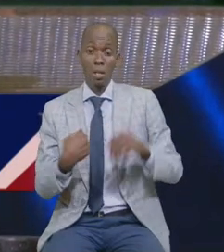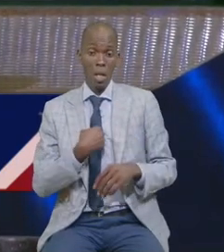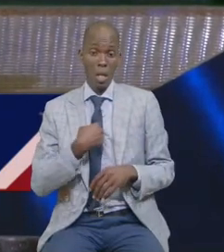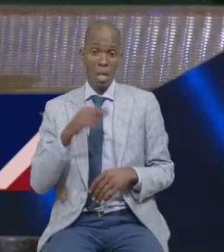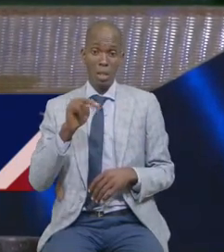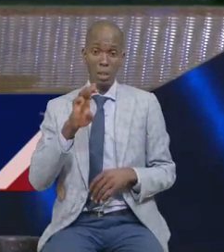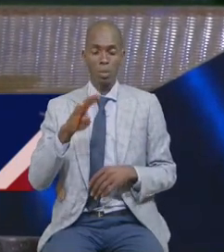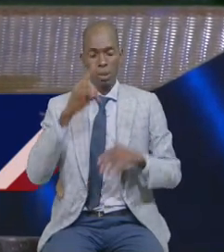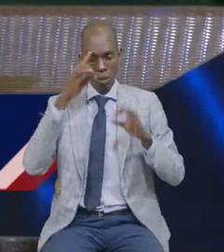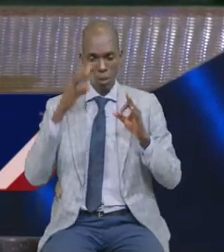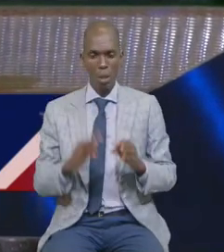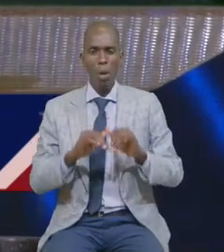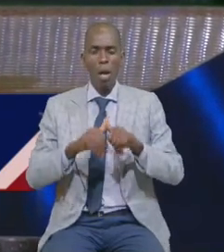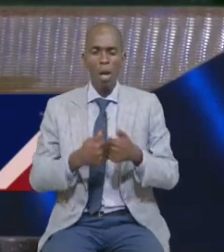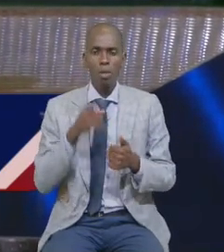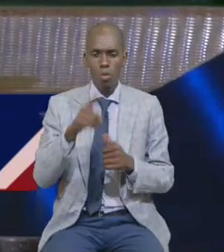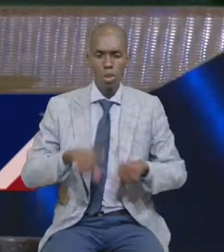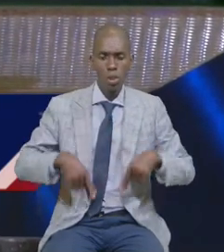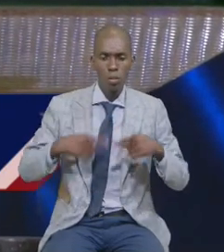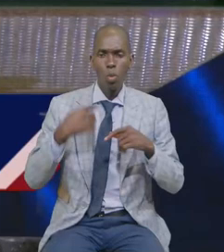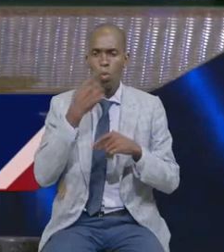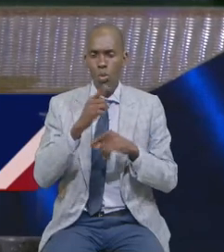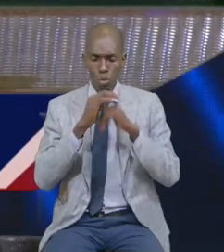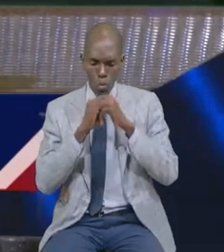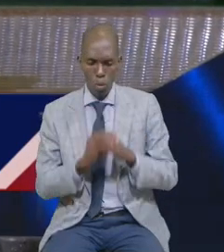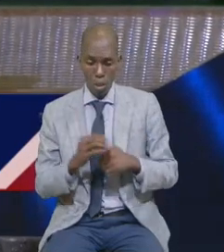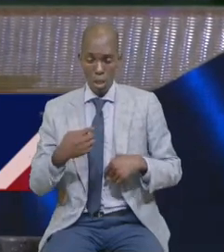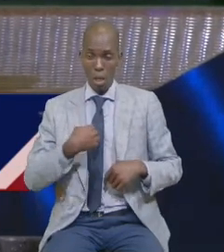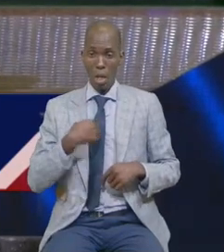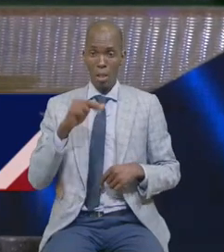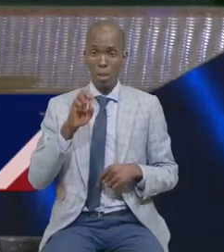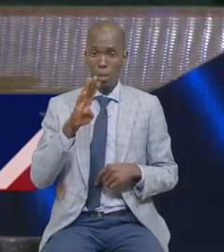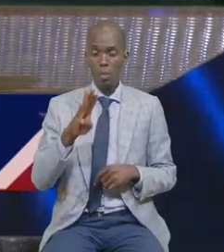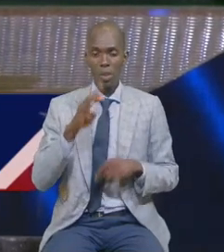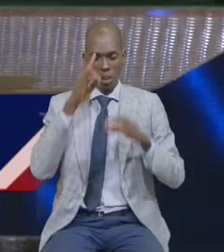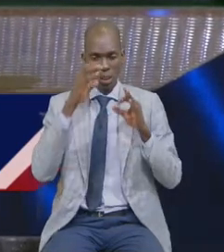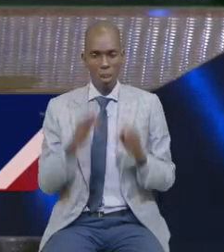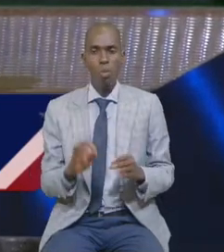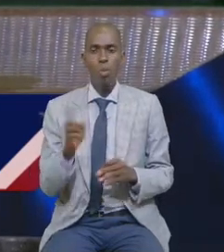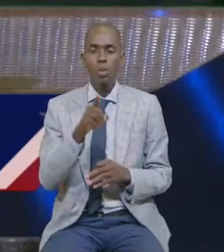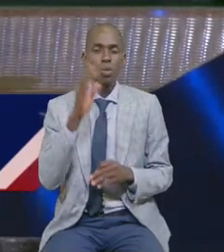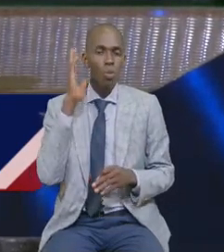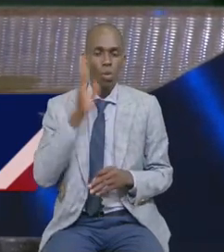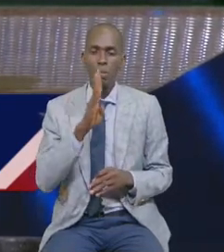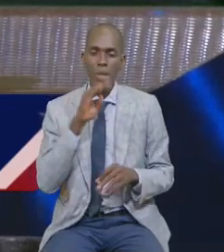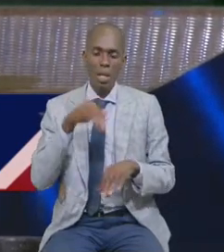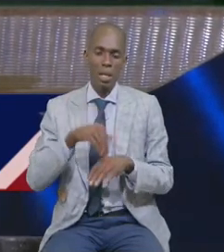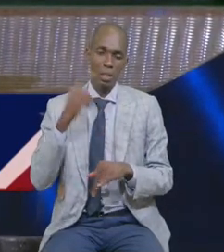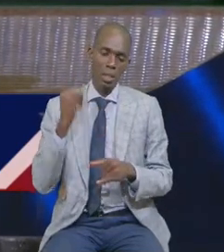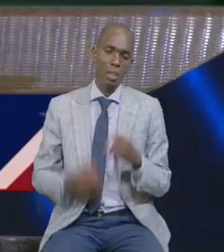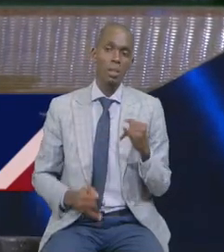how you live, who you worship, and I determine where you spend eternity. That's